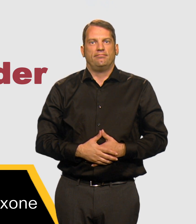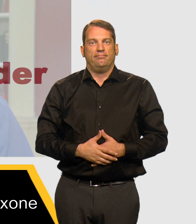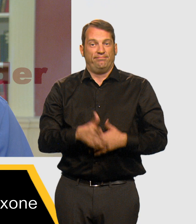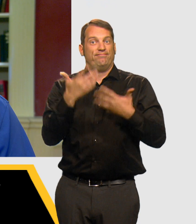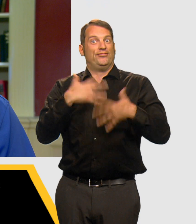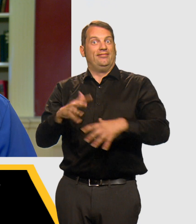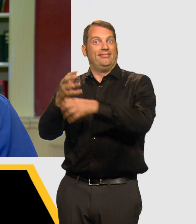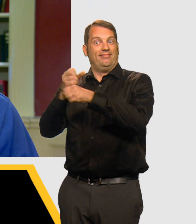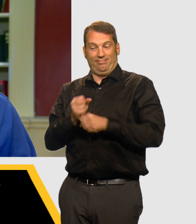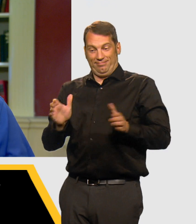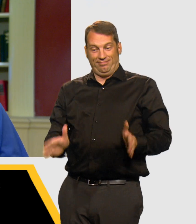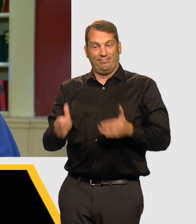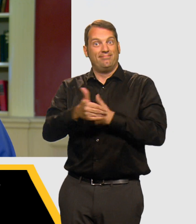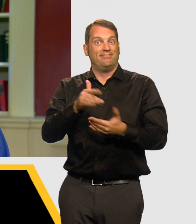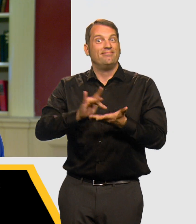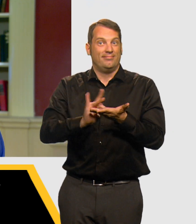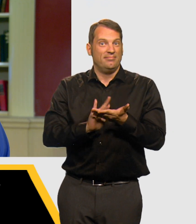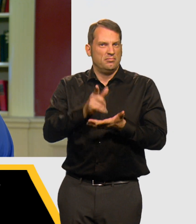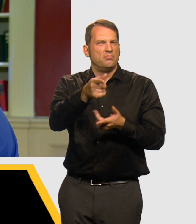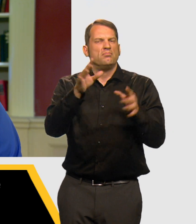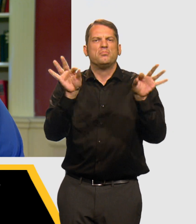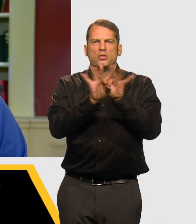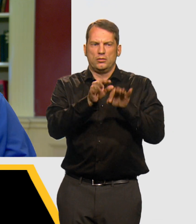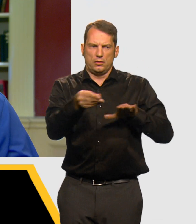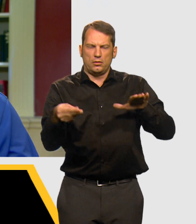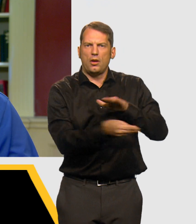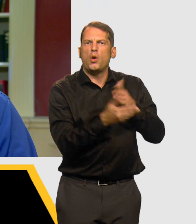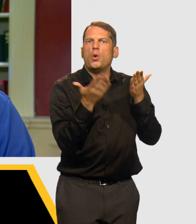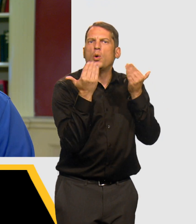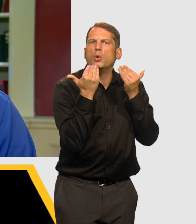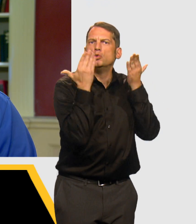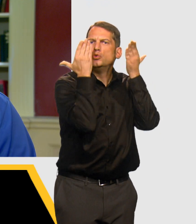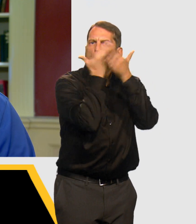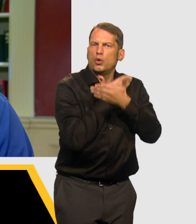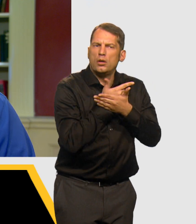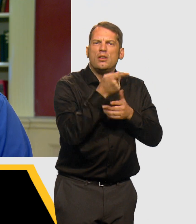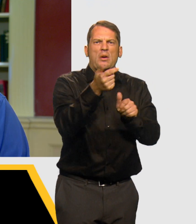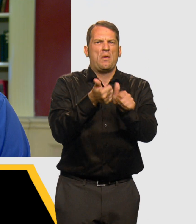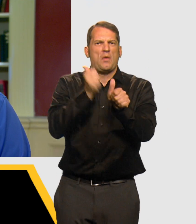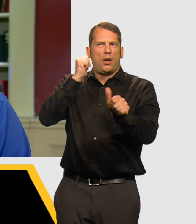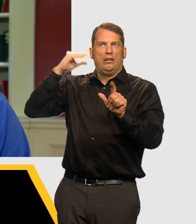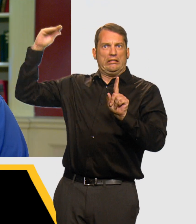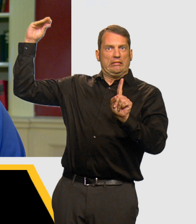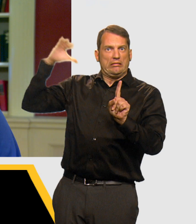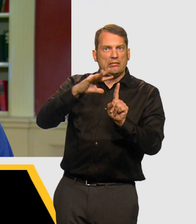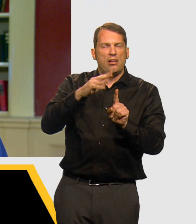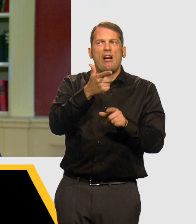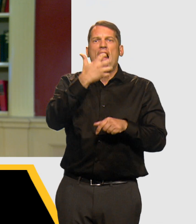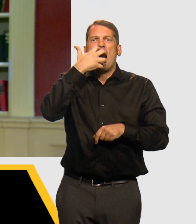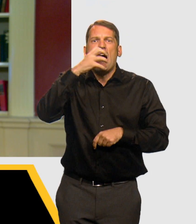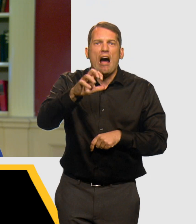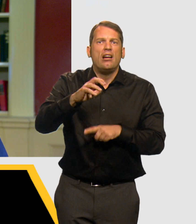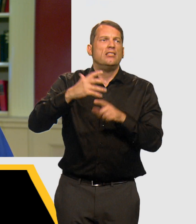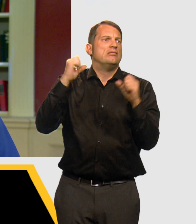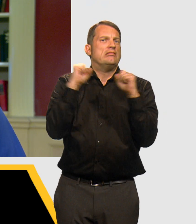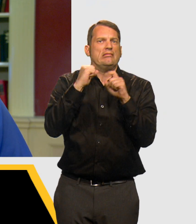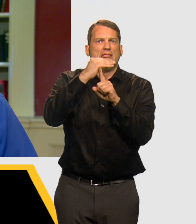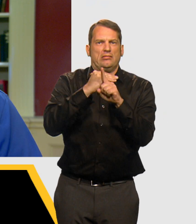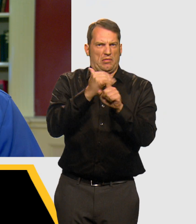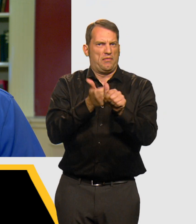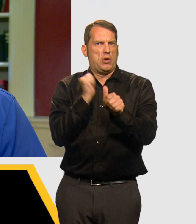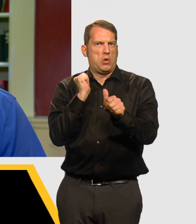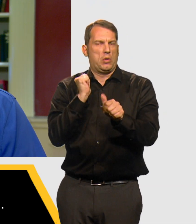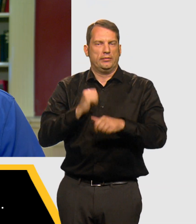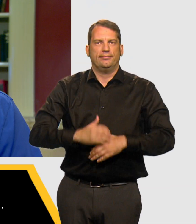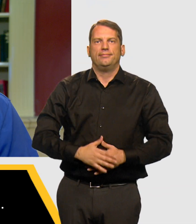bha.dhmh.maryland.gov/naloxone. Once you have a naloxone kit, try to keep it in a cool, dark place and avoid direct sunlight or